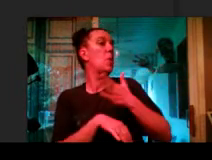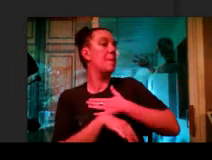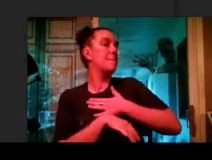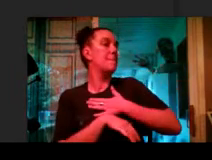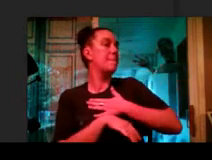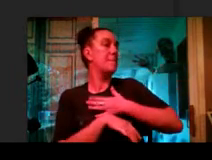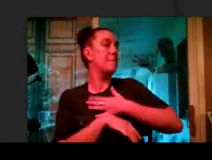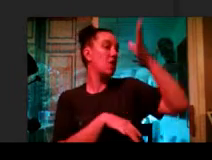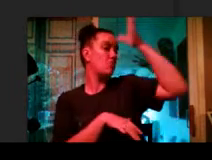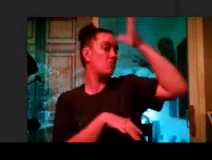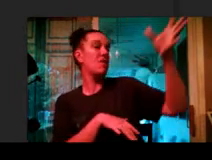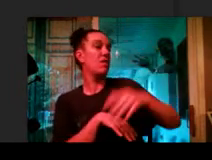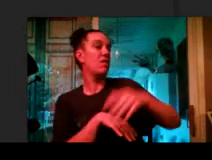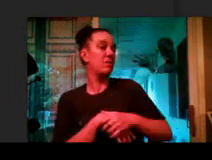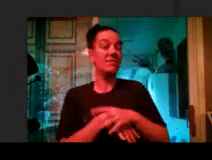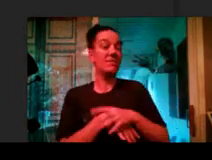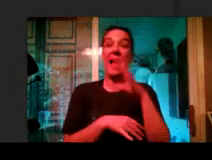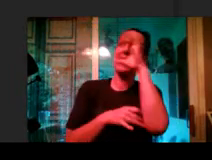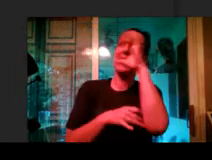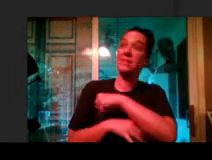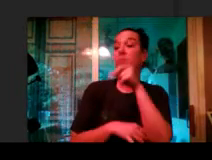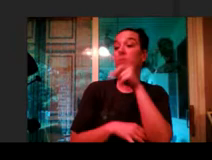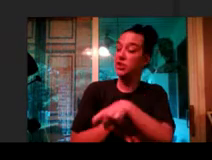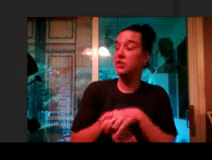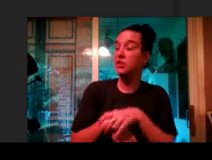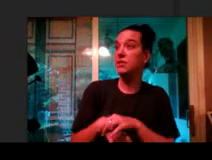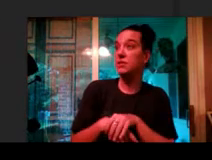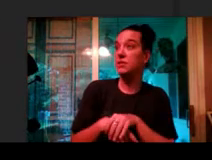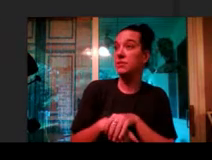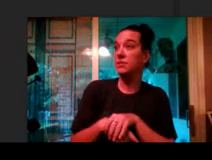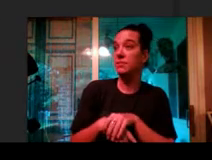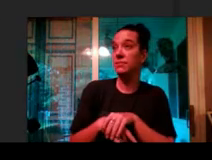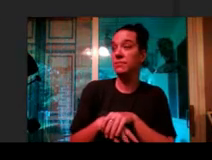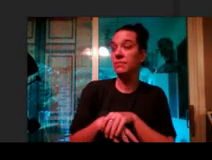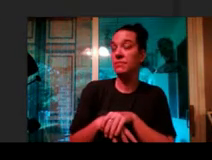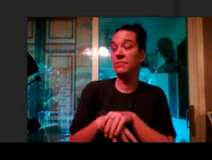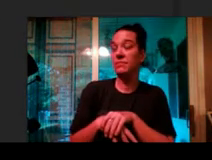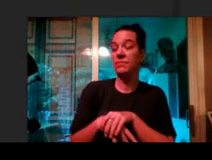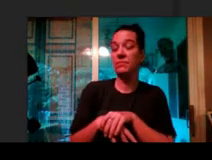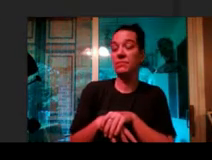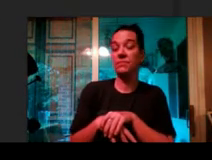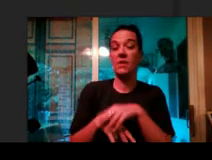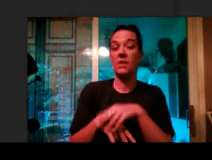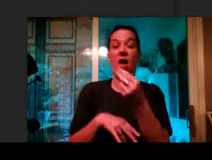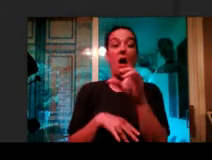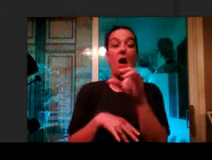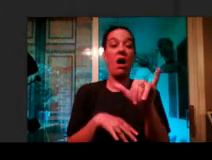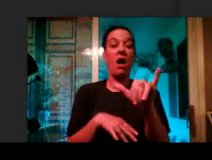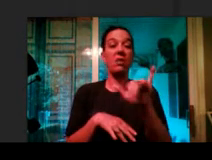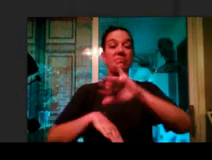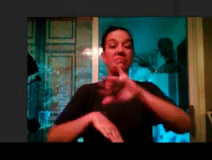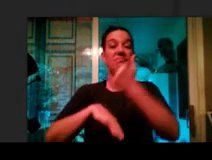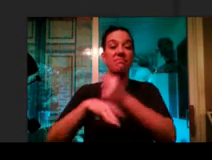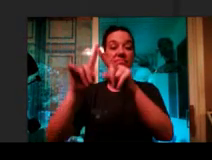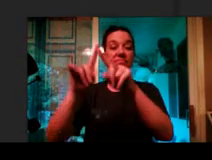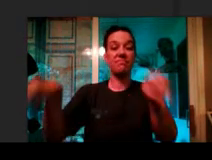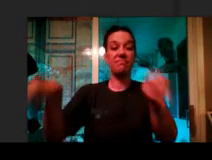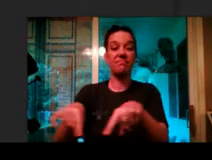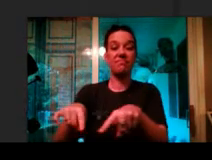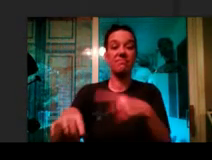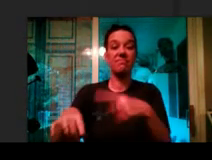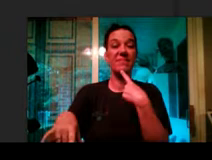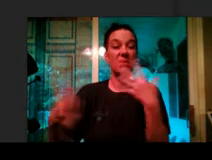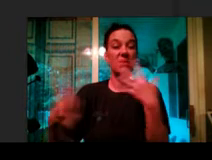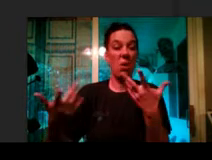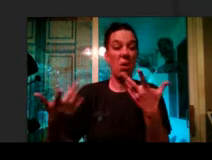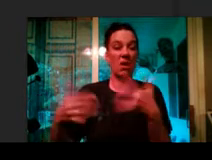I guess we should, said Holly. With her free hand, Holly put up a sign that said, Bake sale